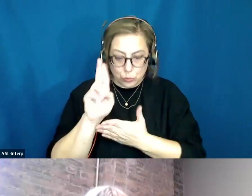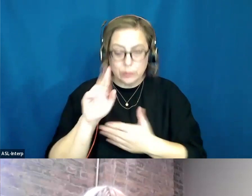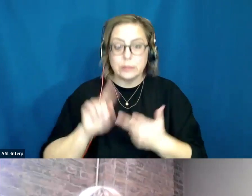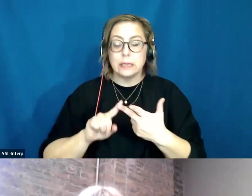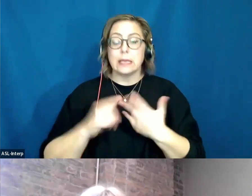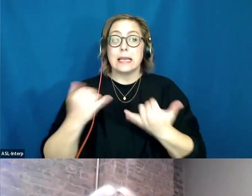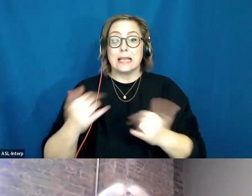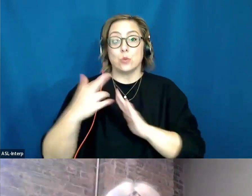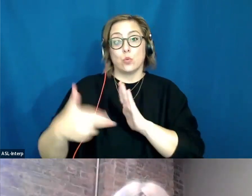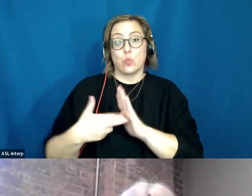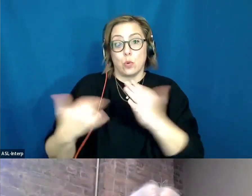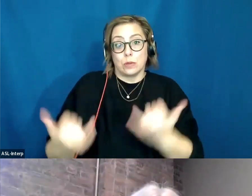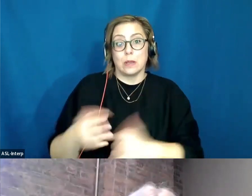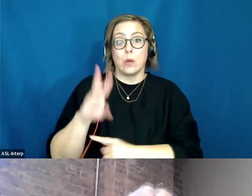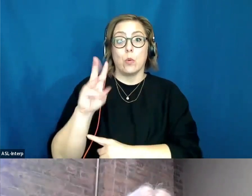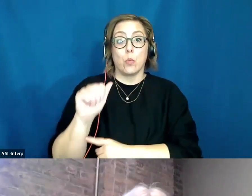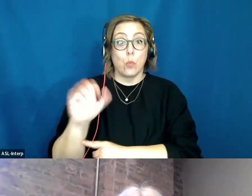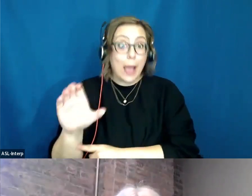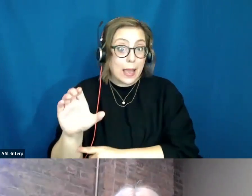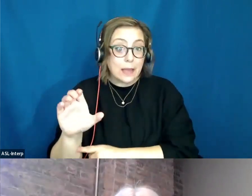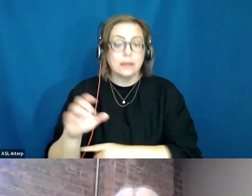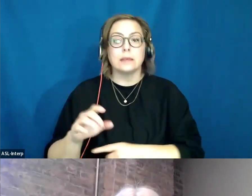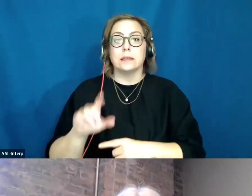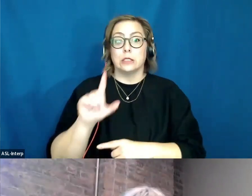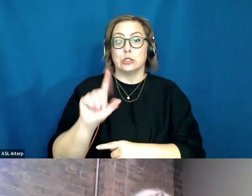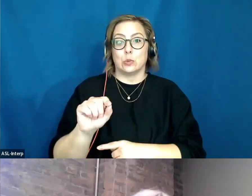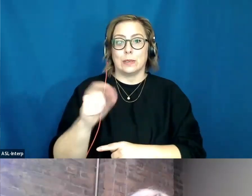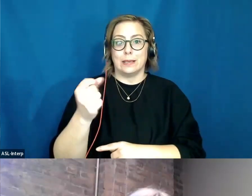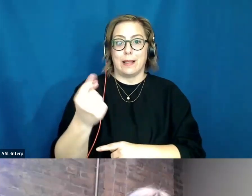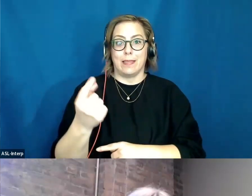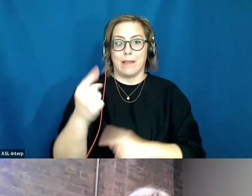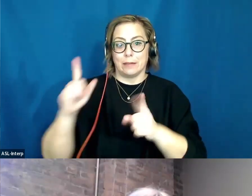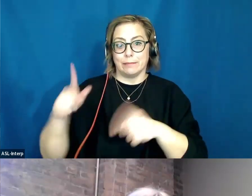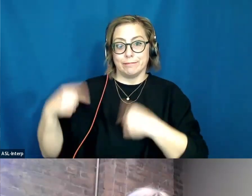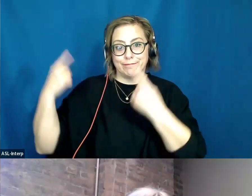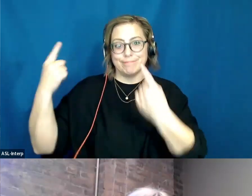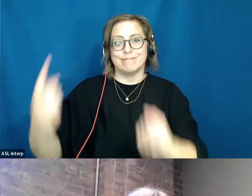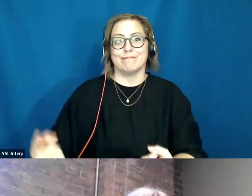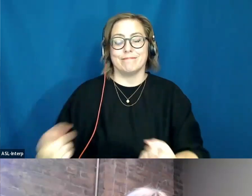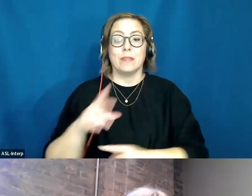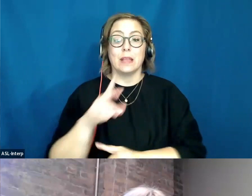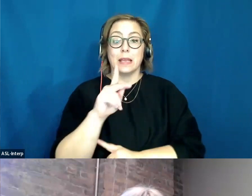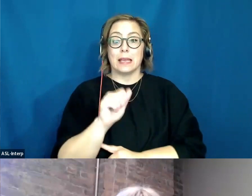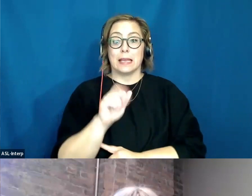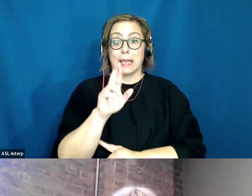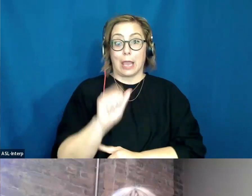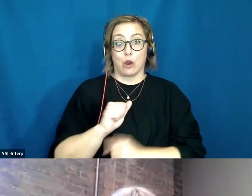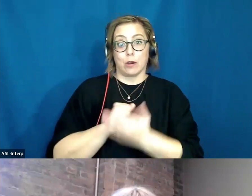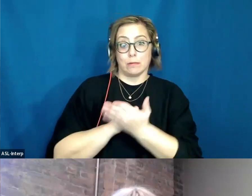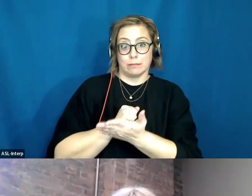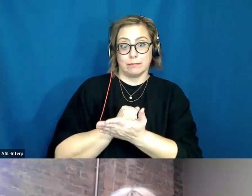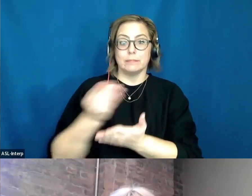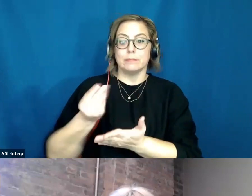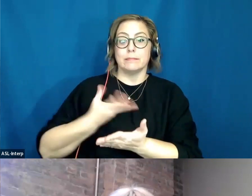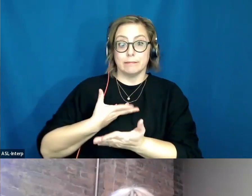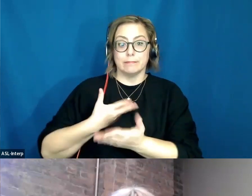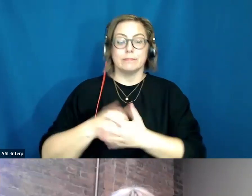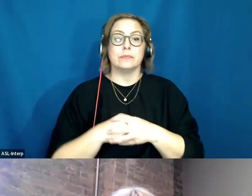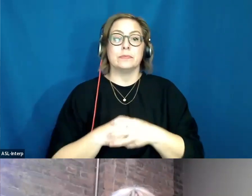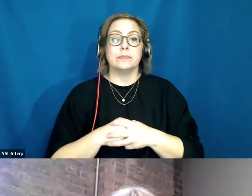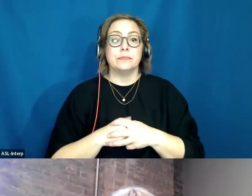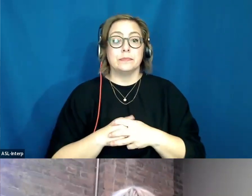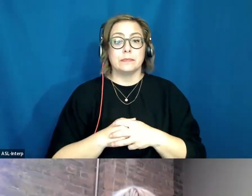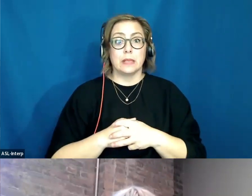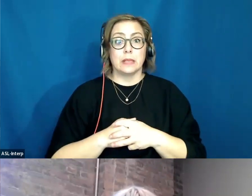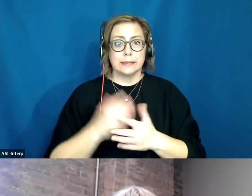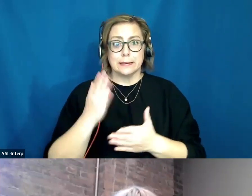his current role with WAC since 2011. And Kara has notified me that when she got